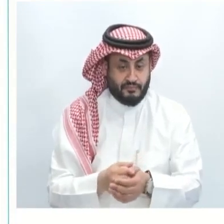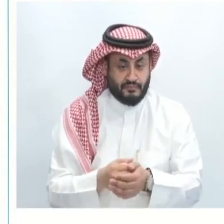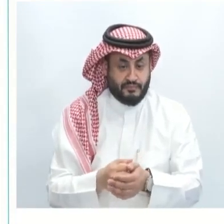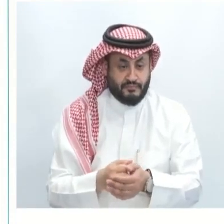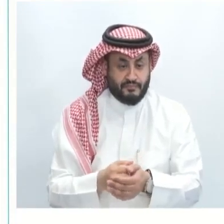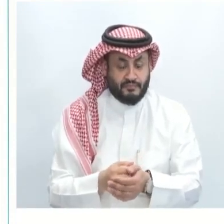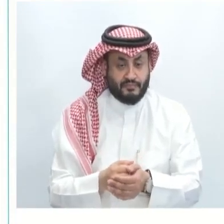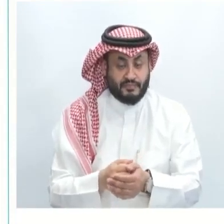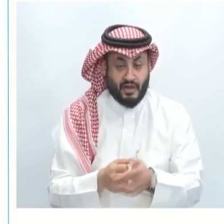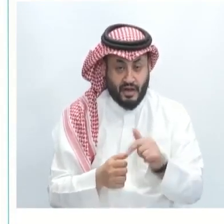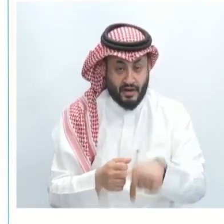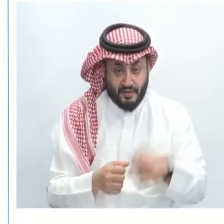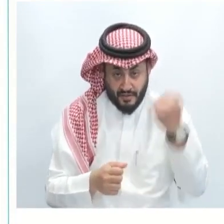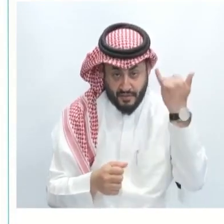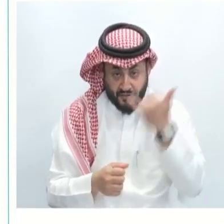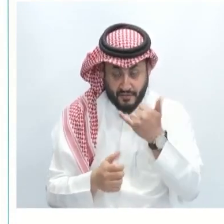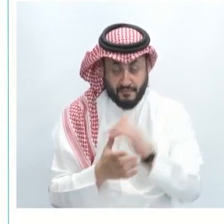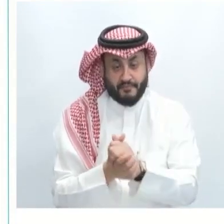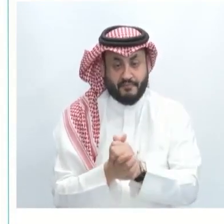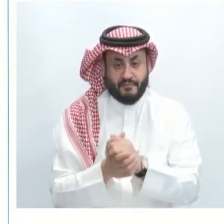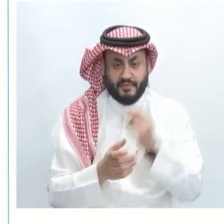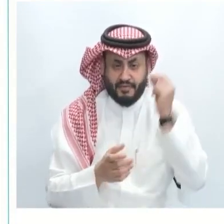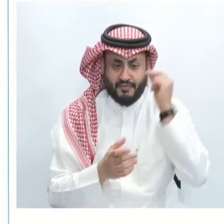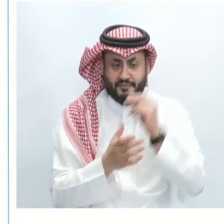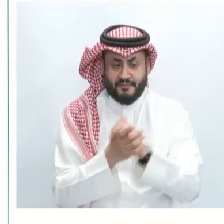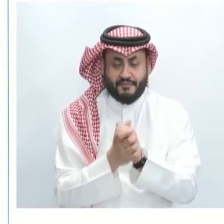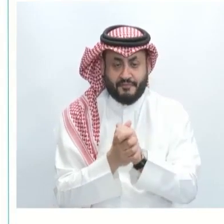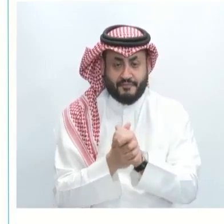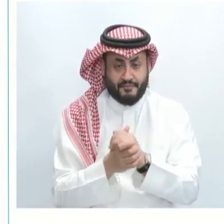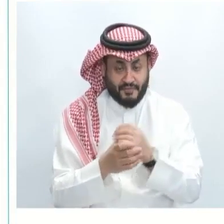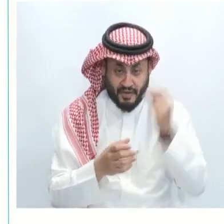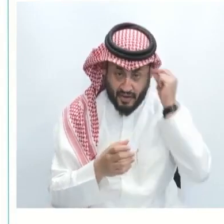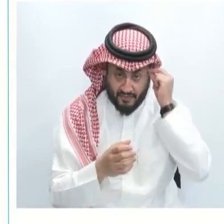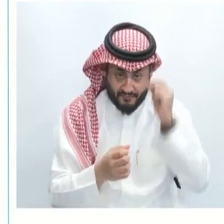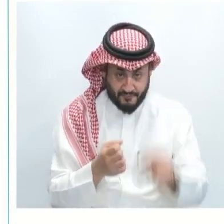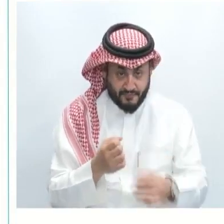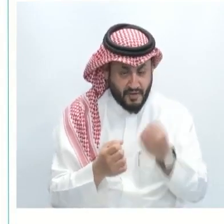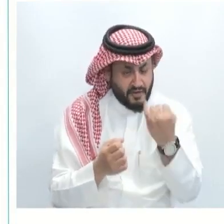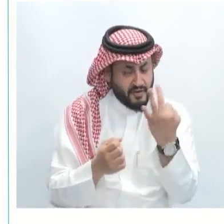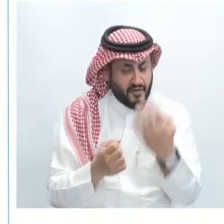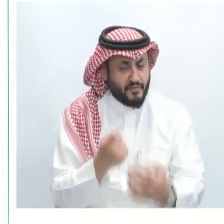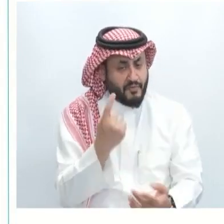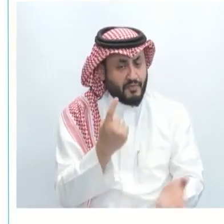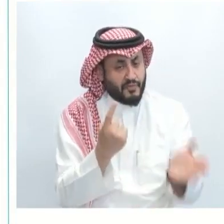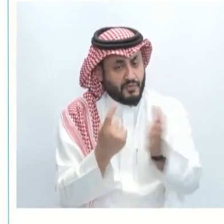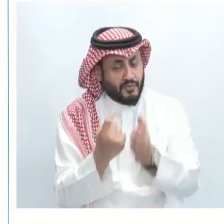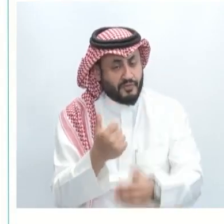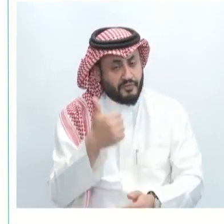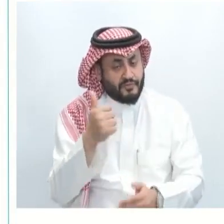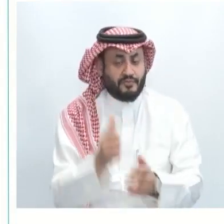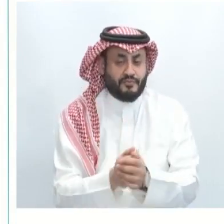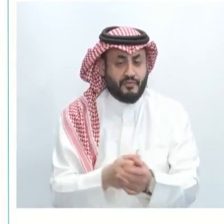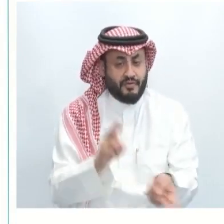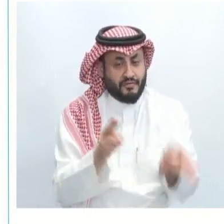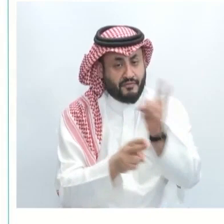now it is important that we are able to count from number 1